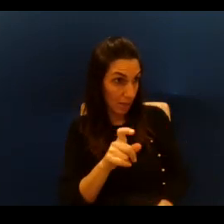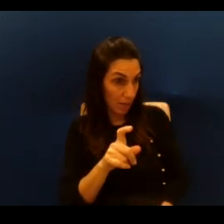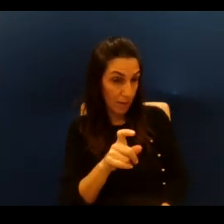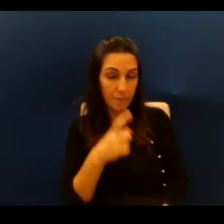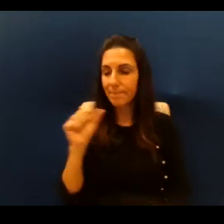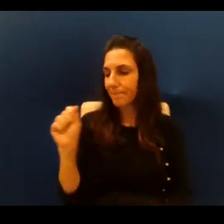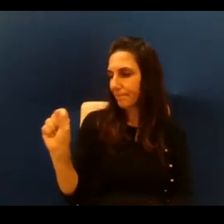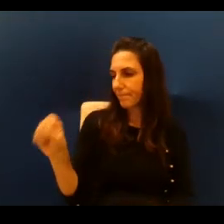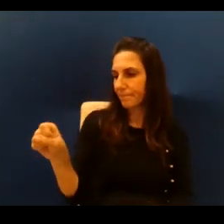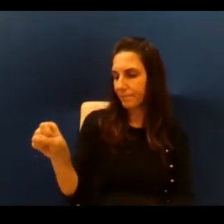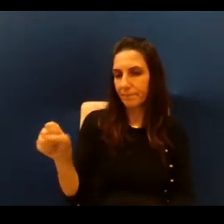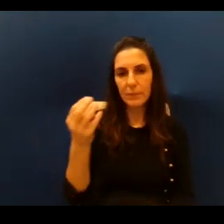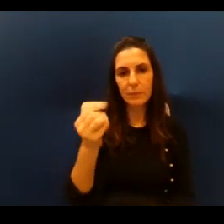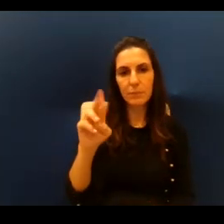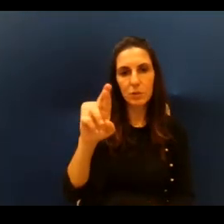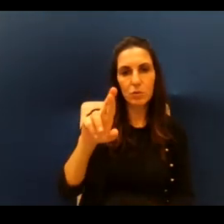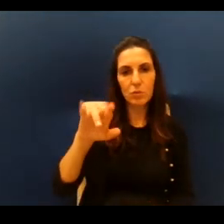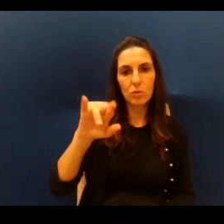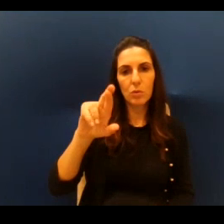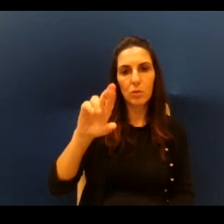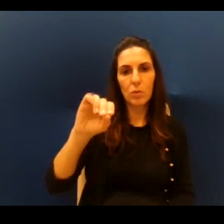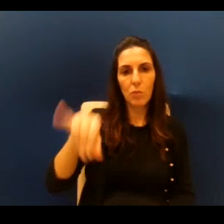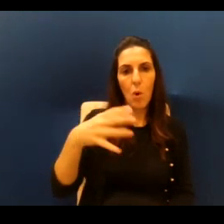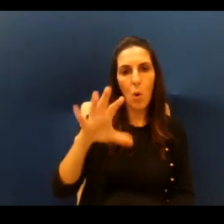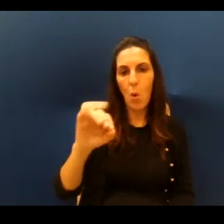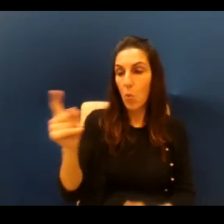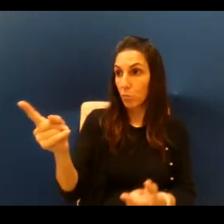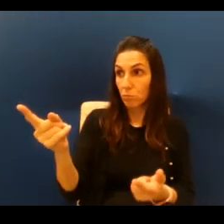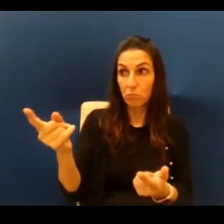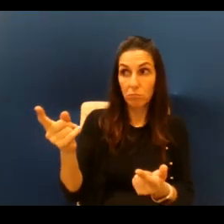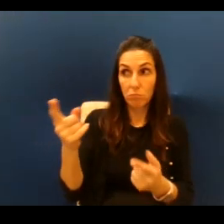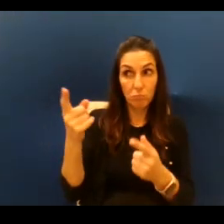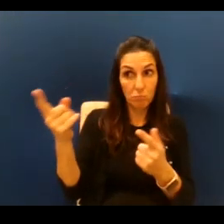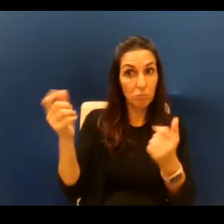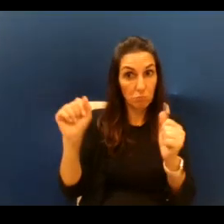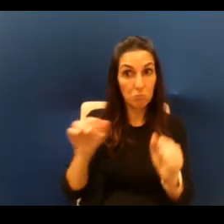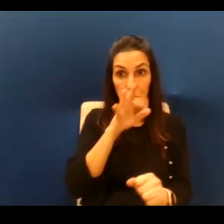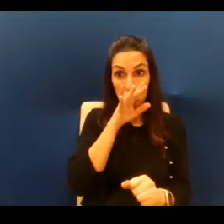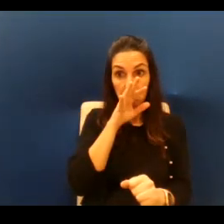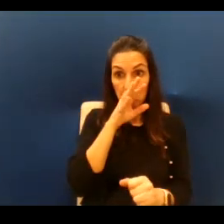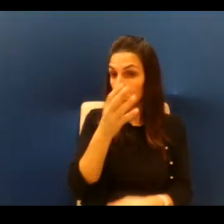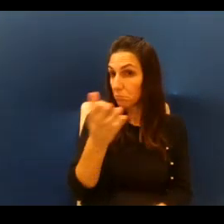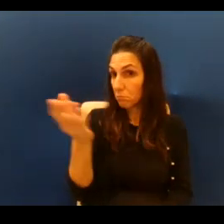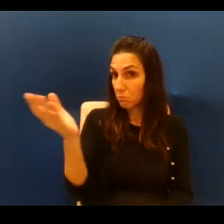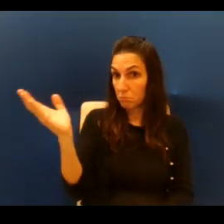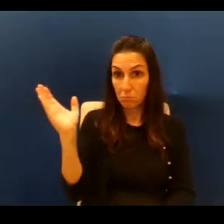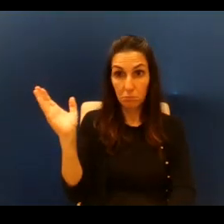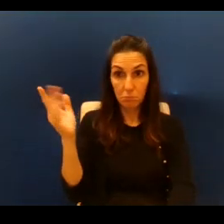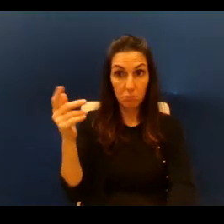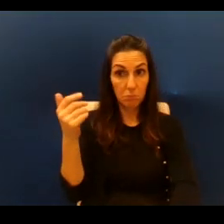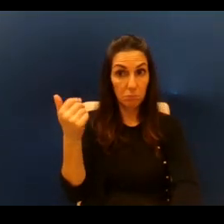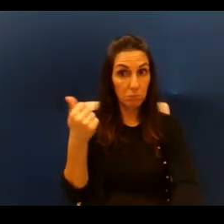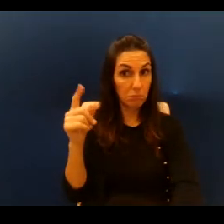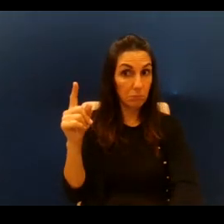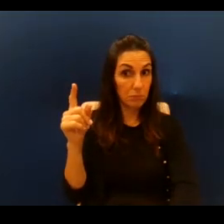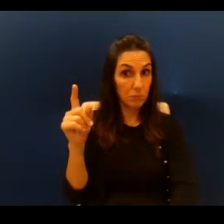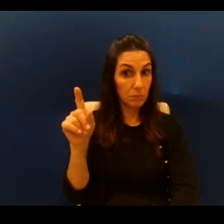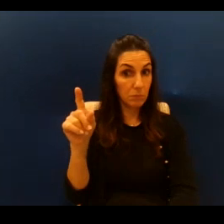Yes, Mr. Rojo, you are unmuted. Should I unmute anyone else?